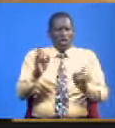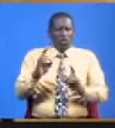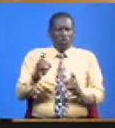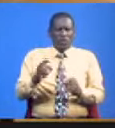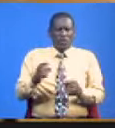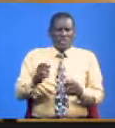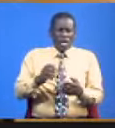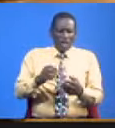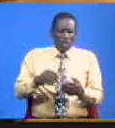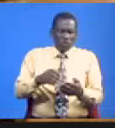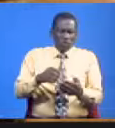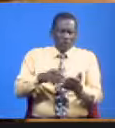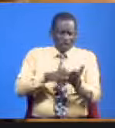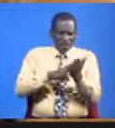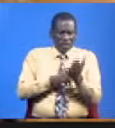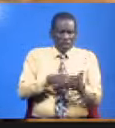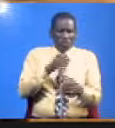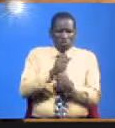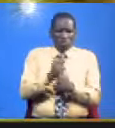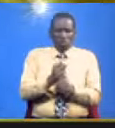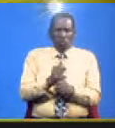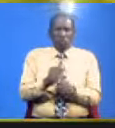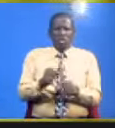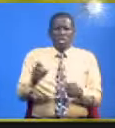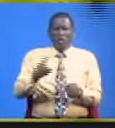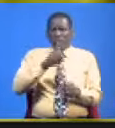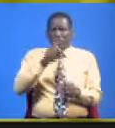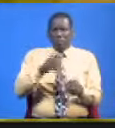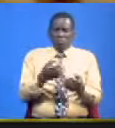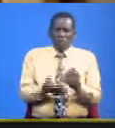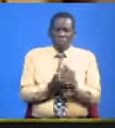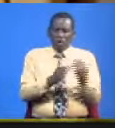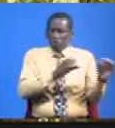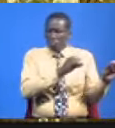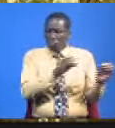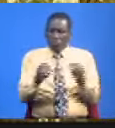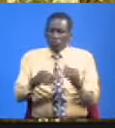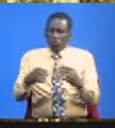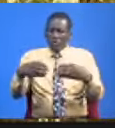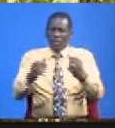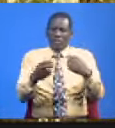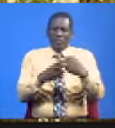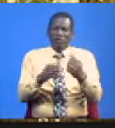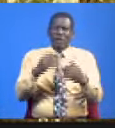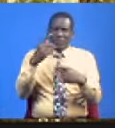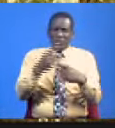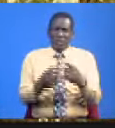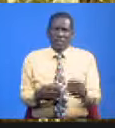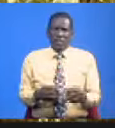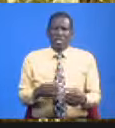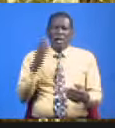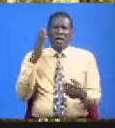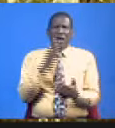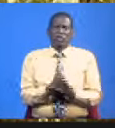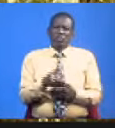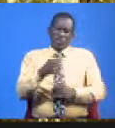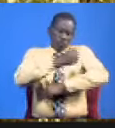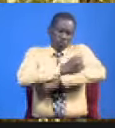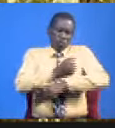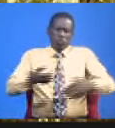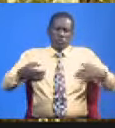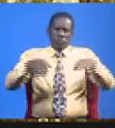the assessment to enable them progress to grade 7 next year. Actually, we have learned that the school was closed